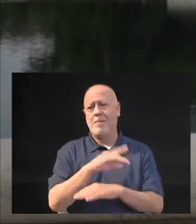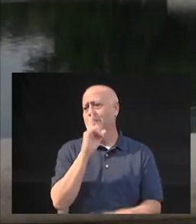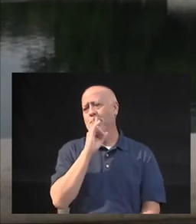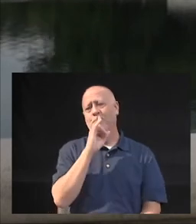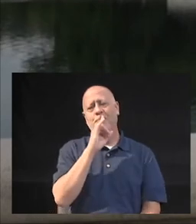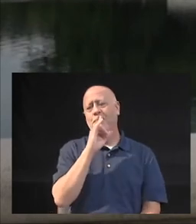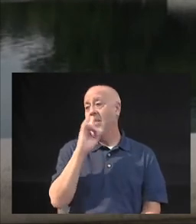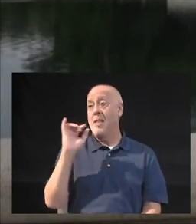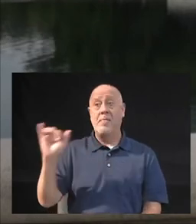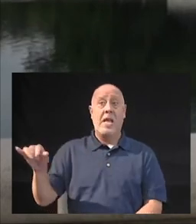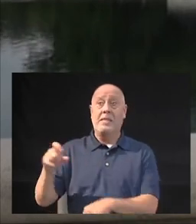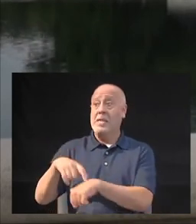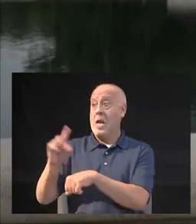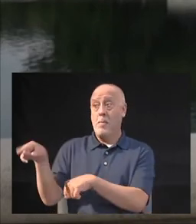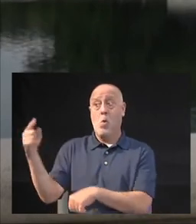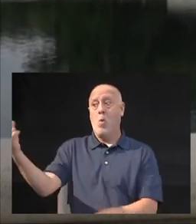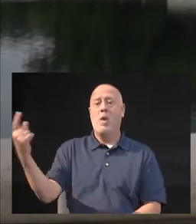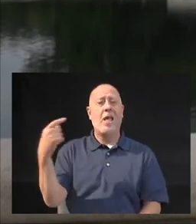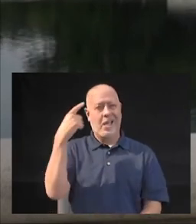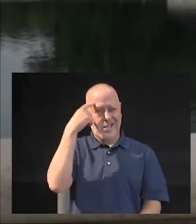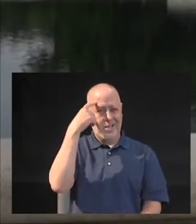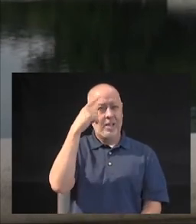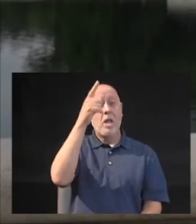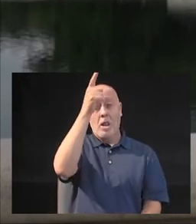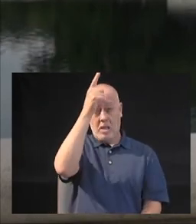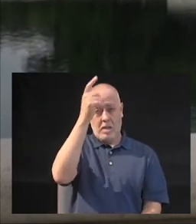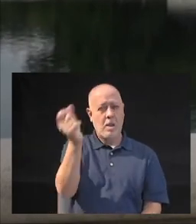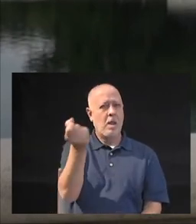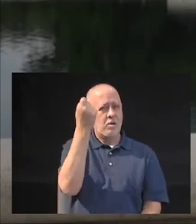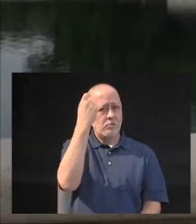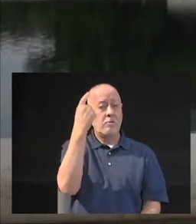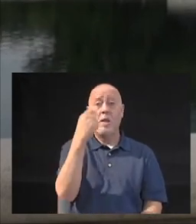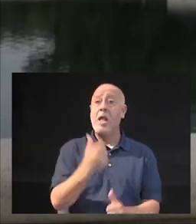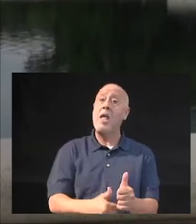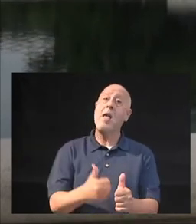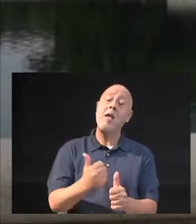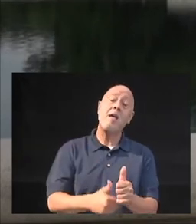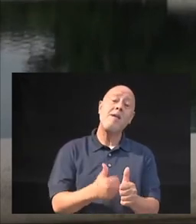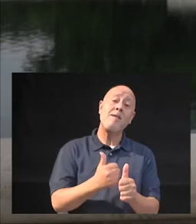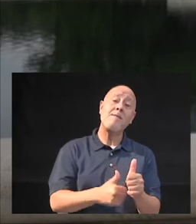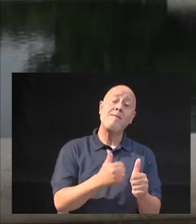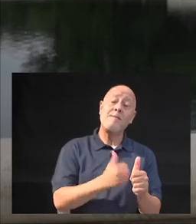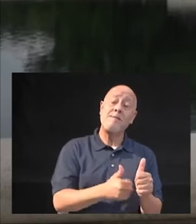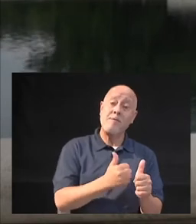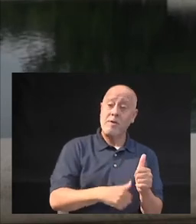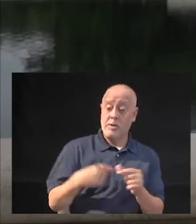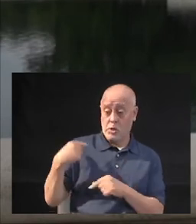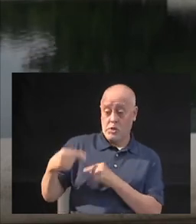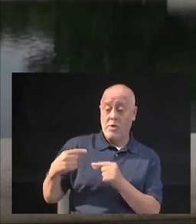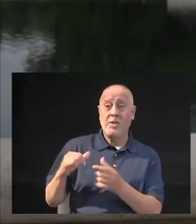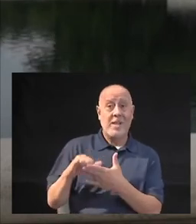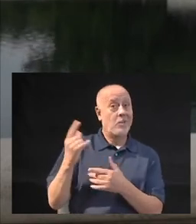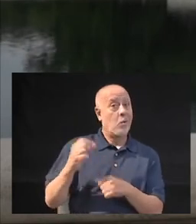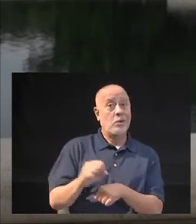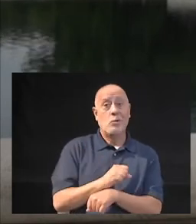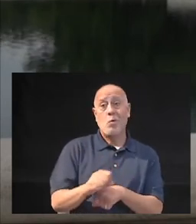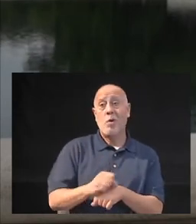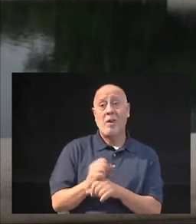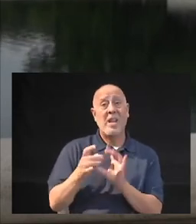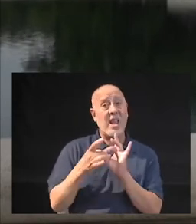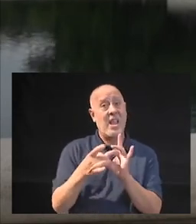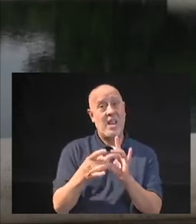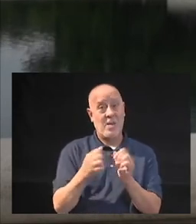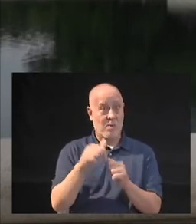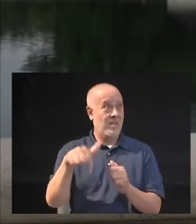just at that moment. I think Lincoln understood that at every generation of America, that was always the work, and it goes hand in hand with